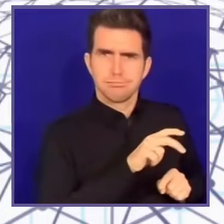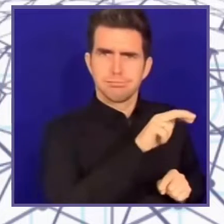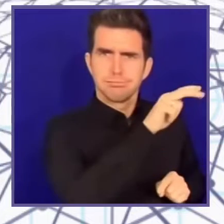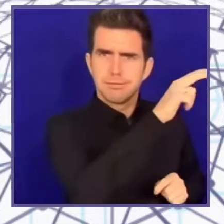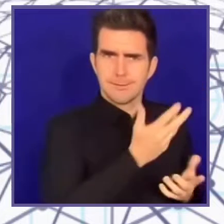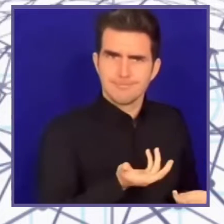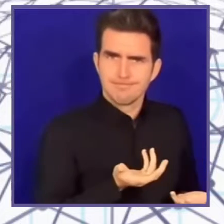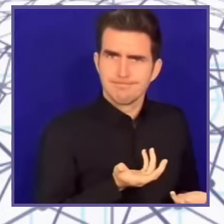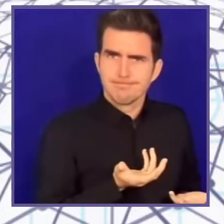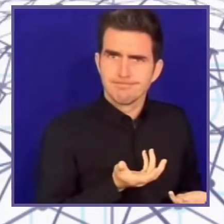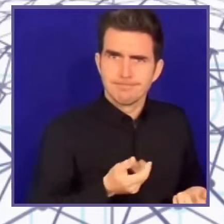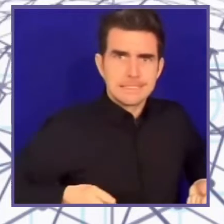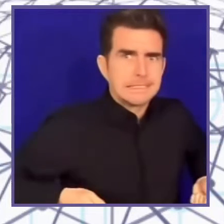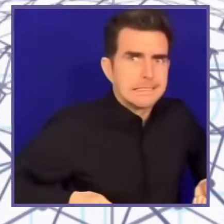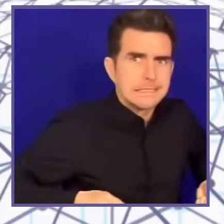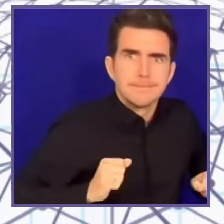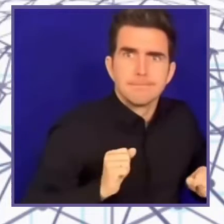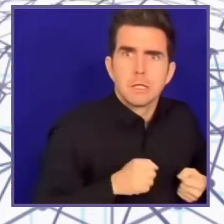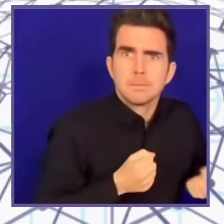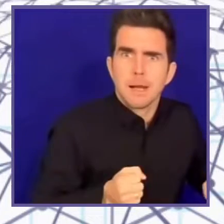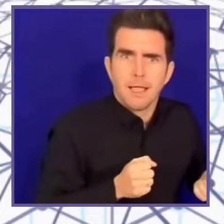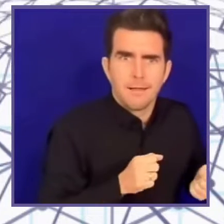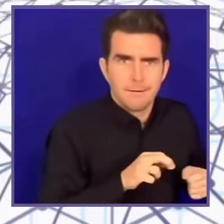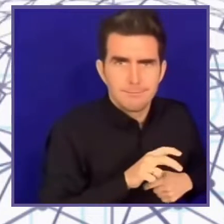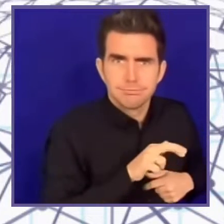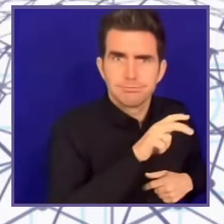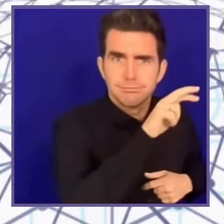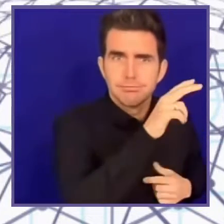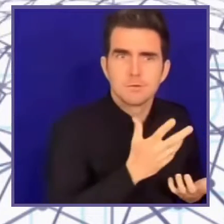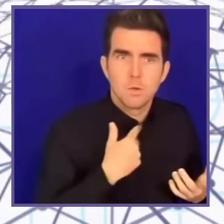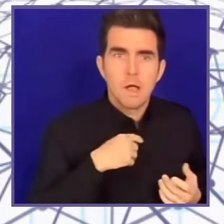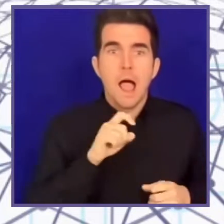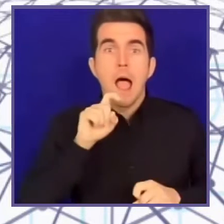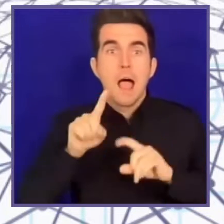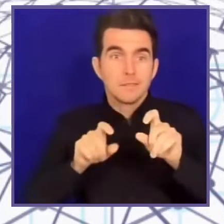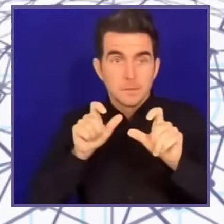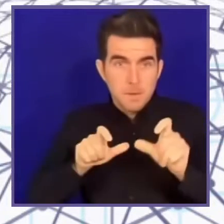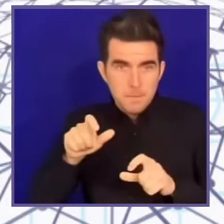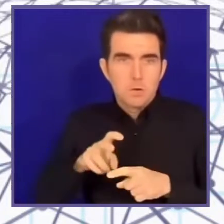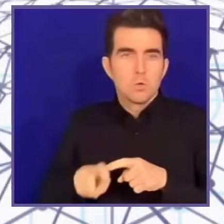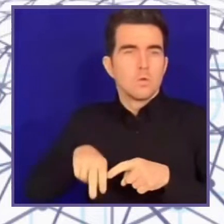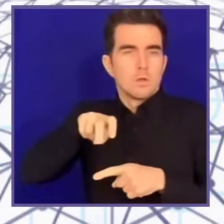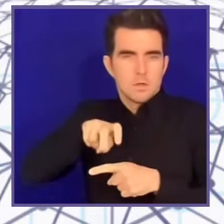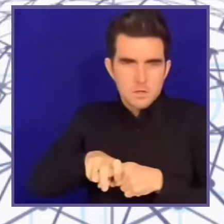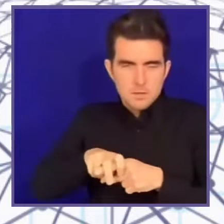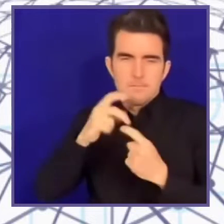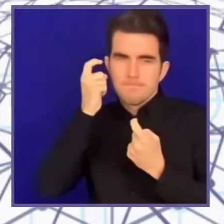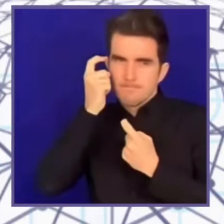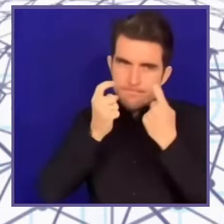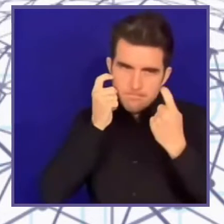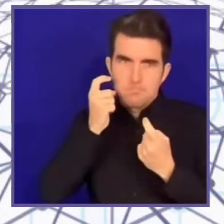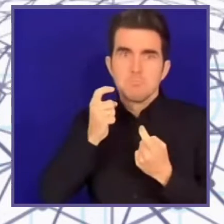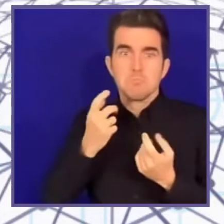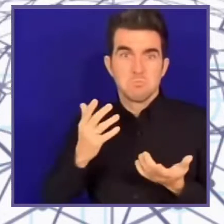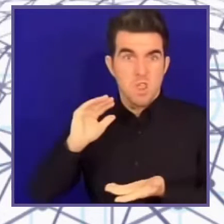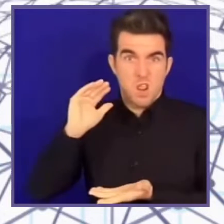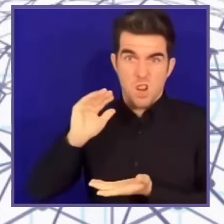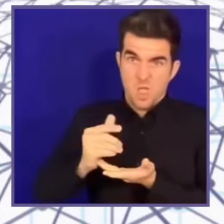that's more ergonomic, that's more biomechanically appropriate, and see how it feels, right? So when they